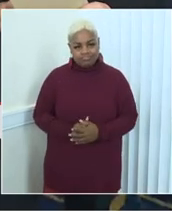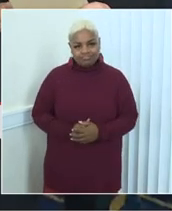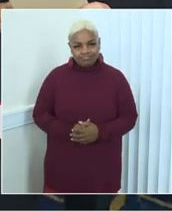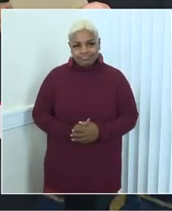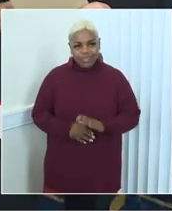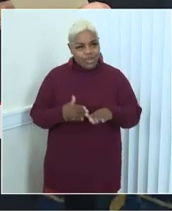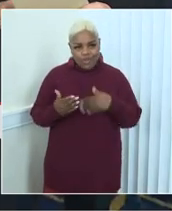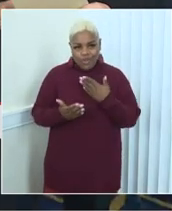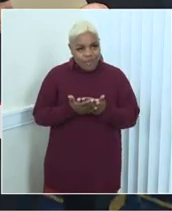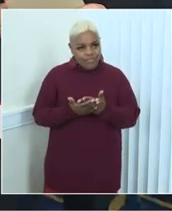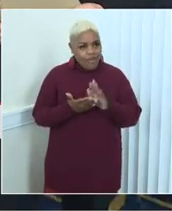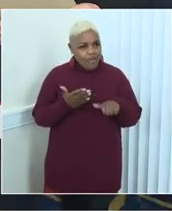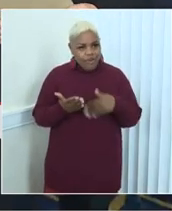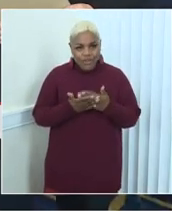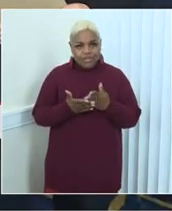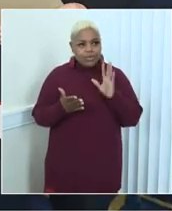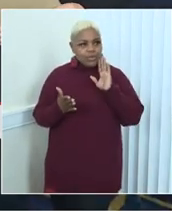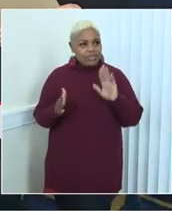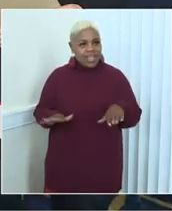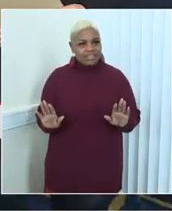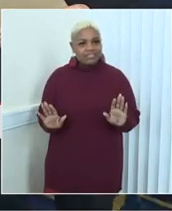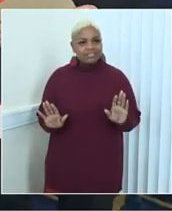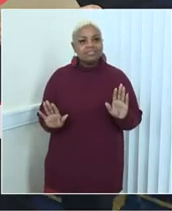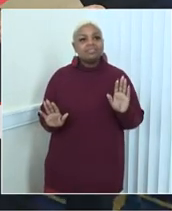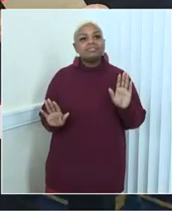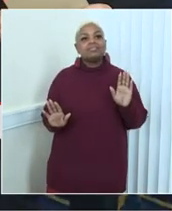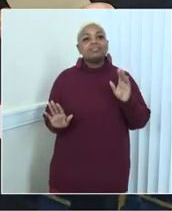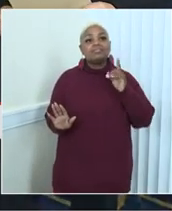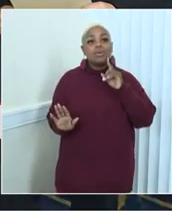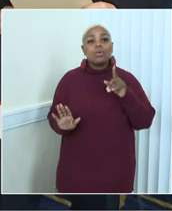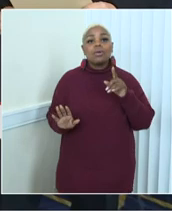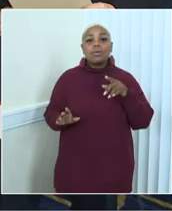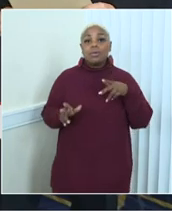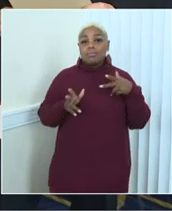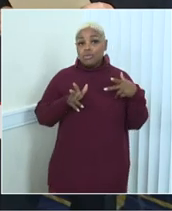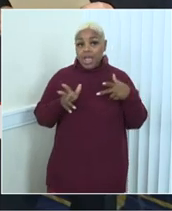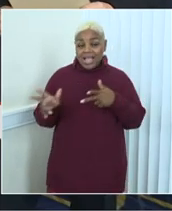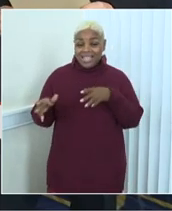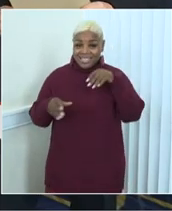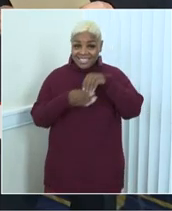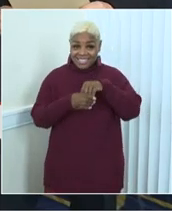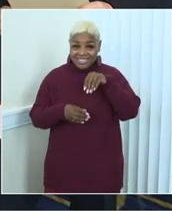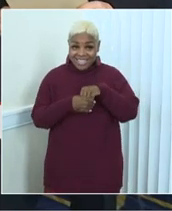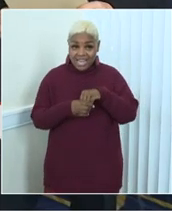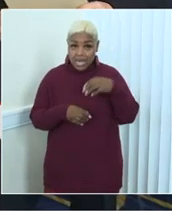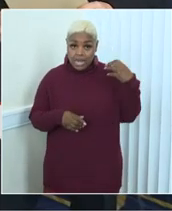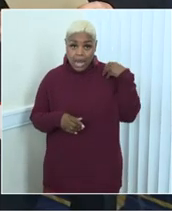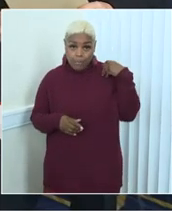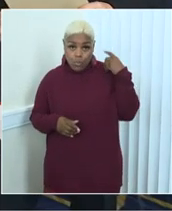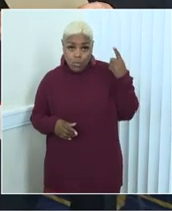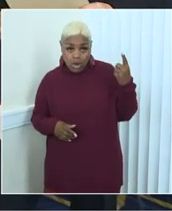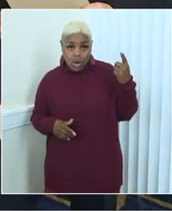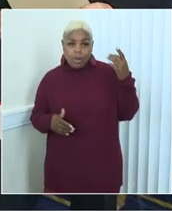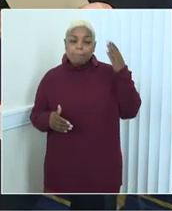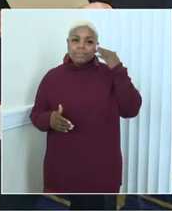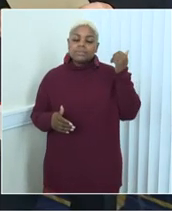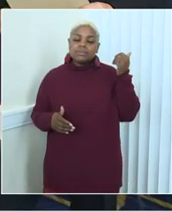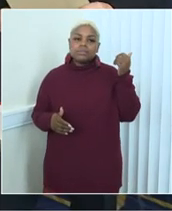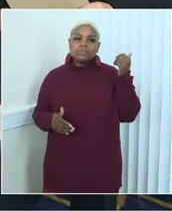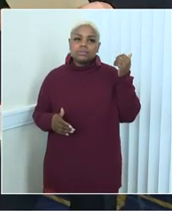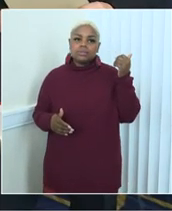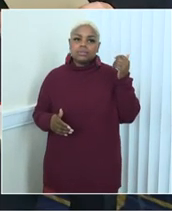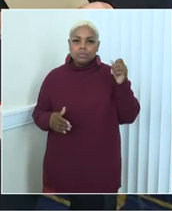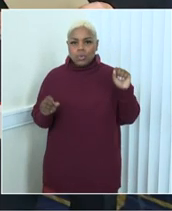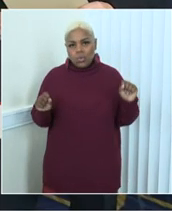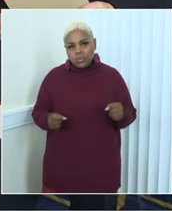the purpose for the inauguration parade going inside of Capital One is due to the fact of the inclement weather and the fact that it'll be relatively